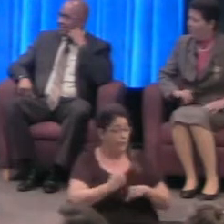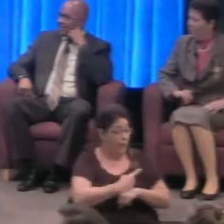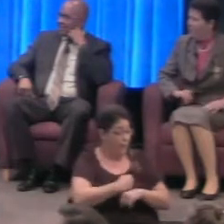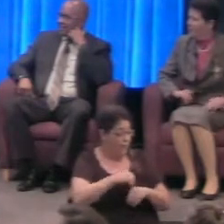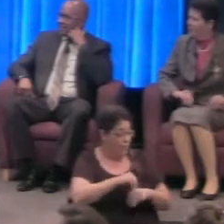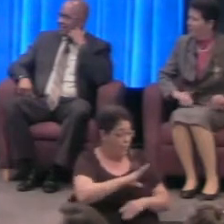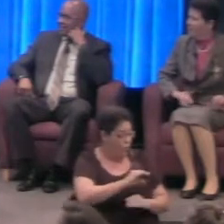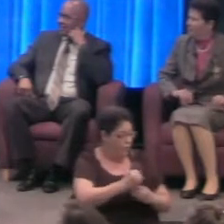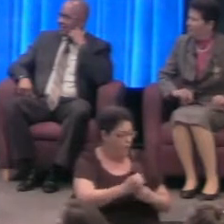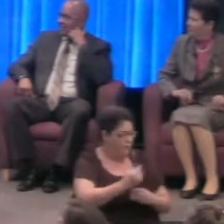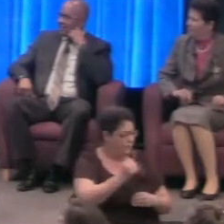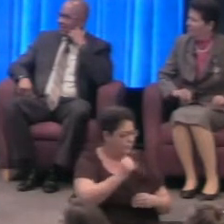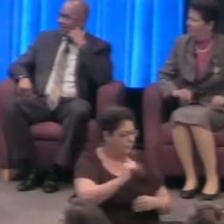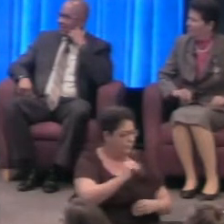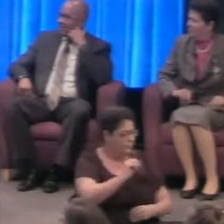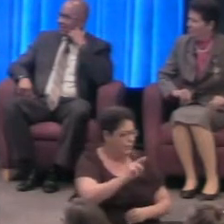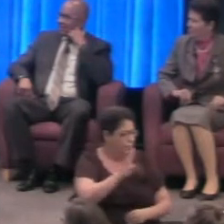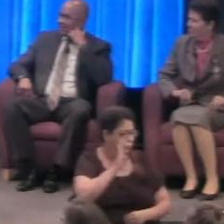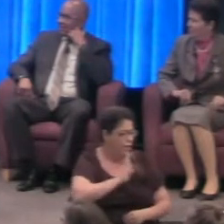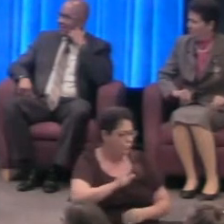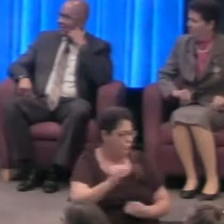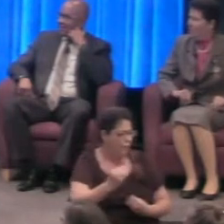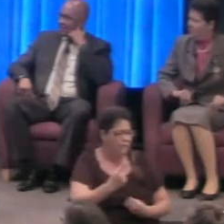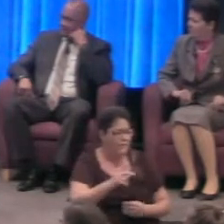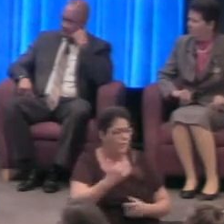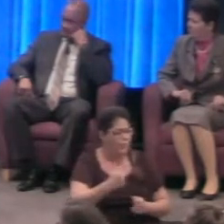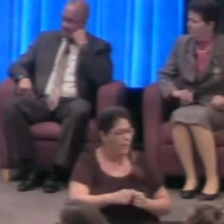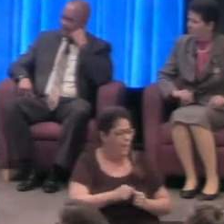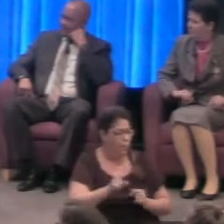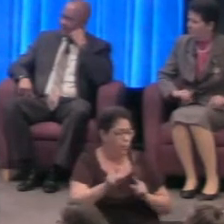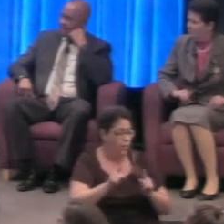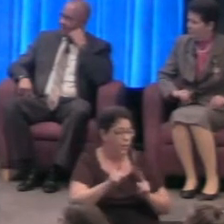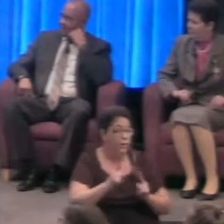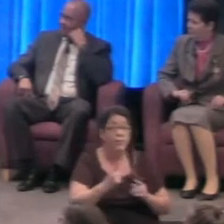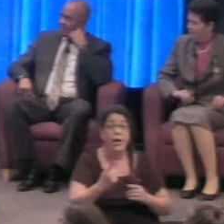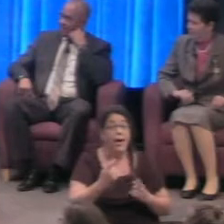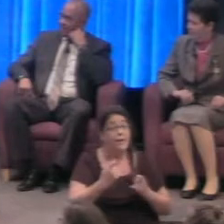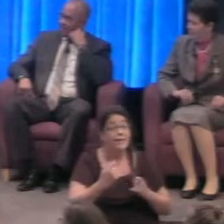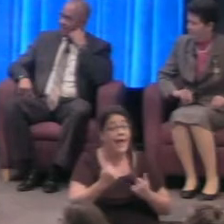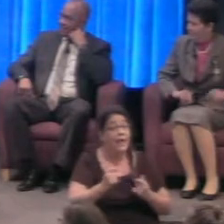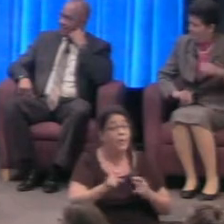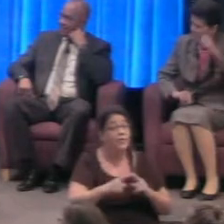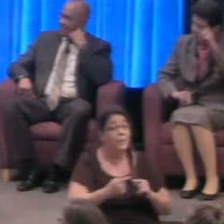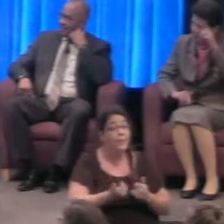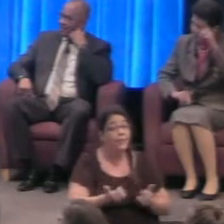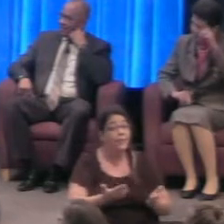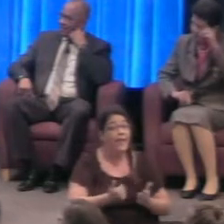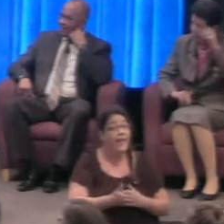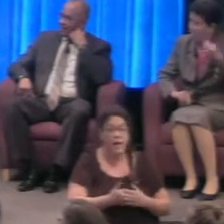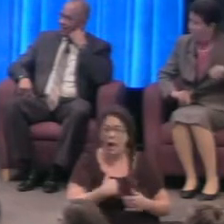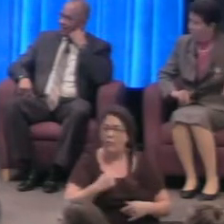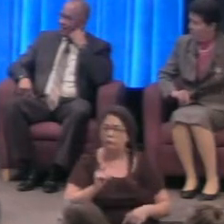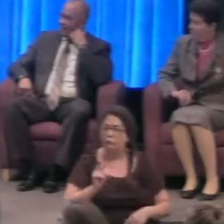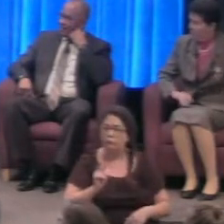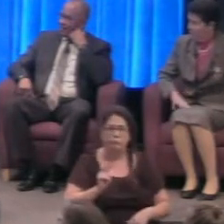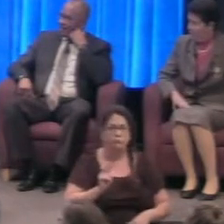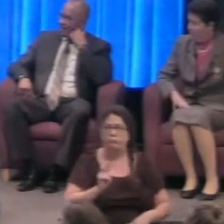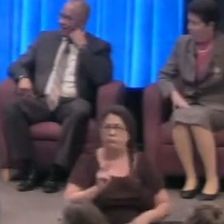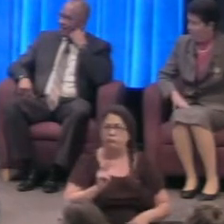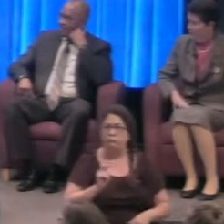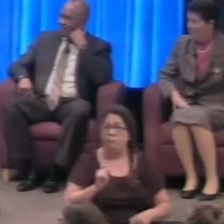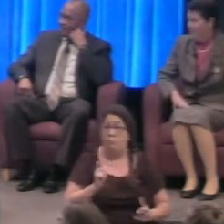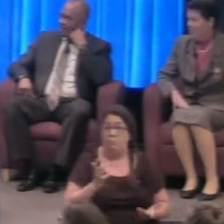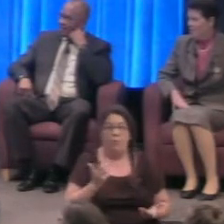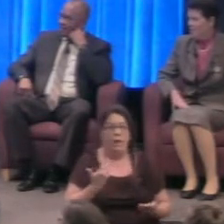I don't remember which, and you guys were asking me questions about, do you have any questions about anything? And I really didn't know what to